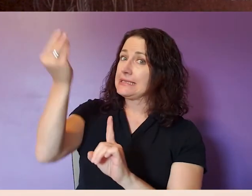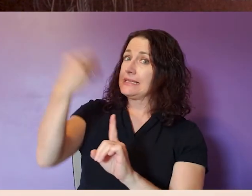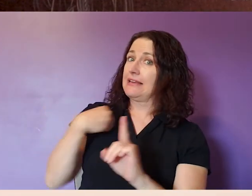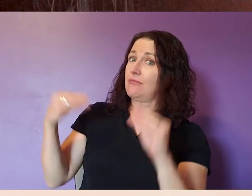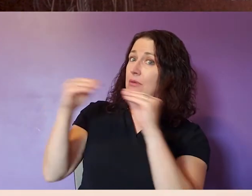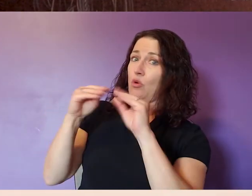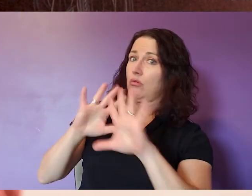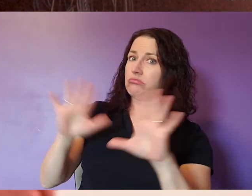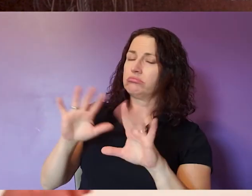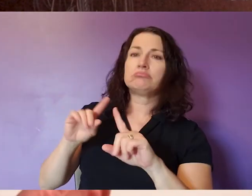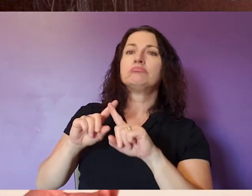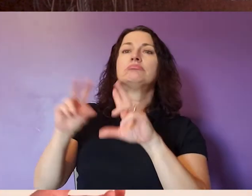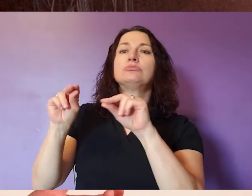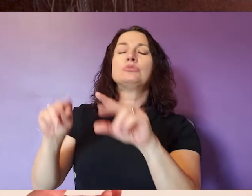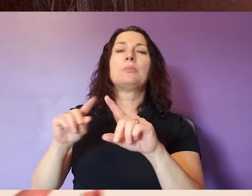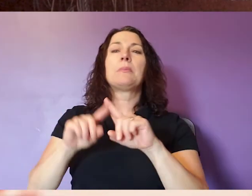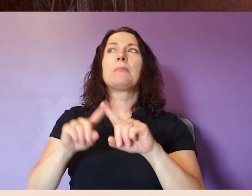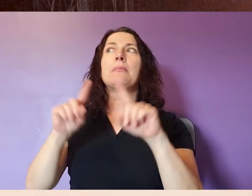it's